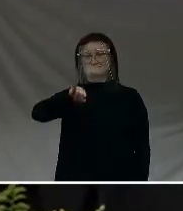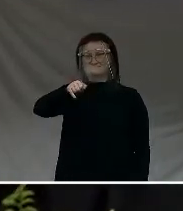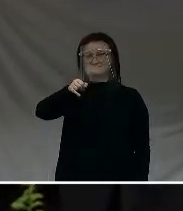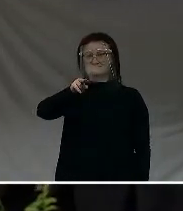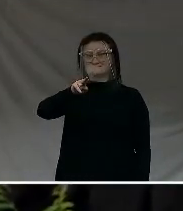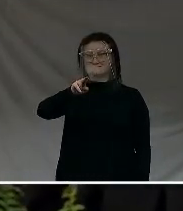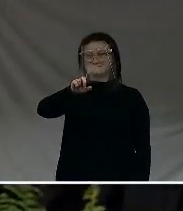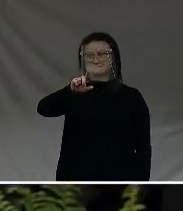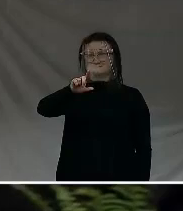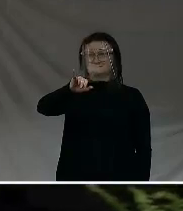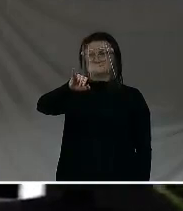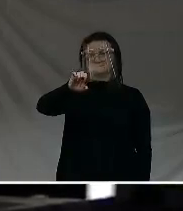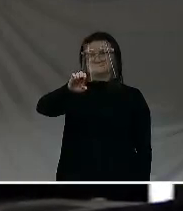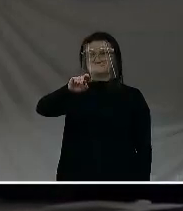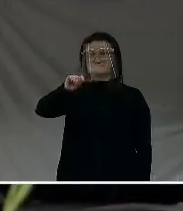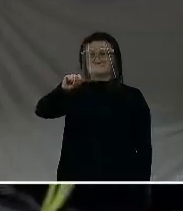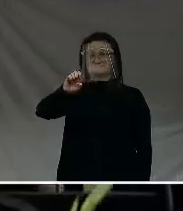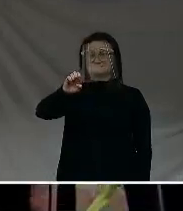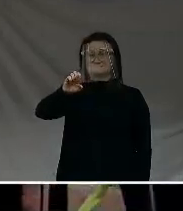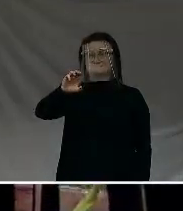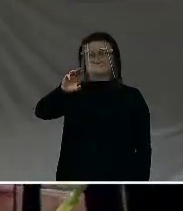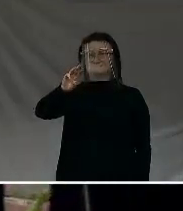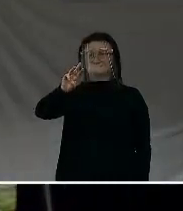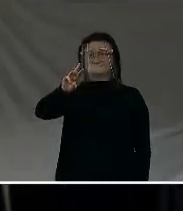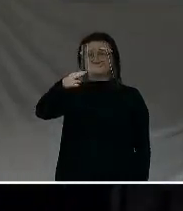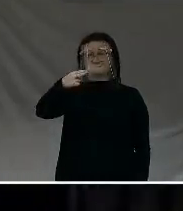Juliet Whitehead.